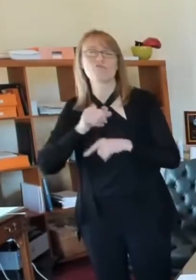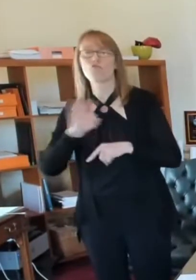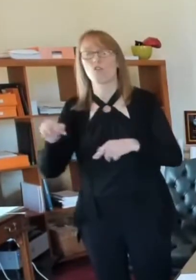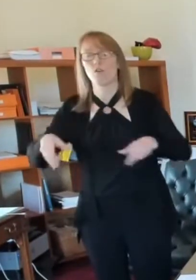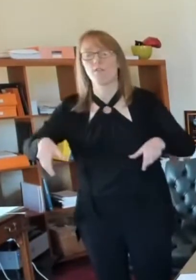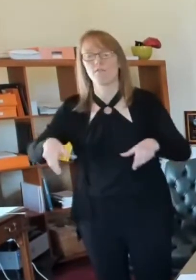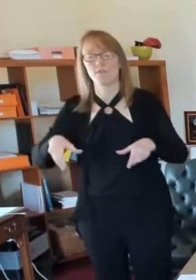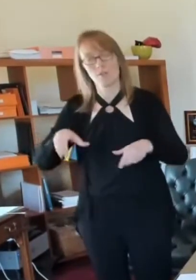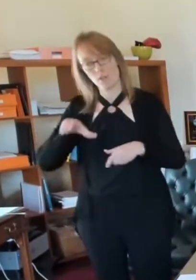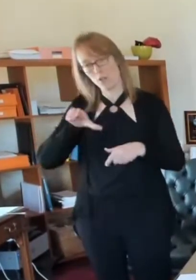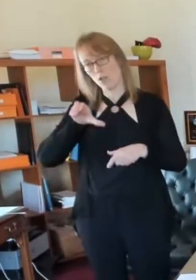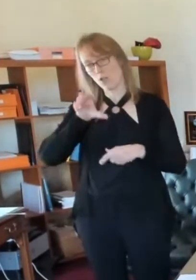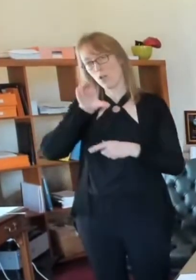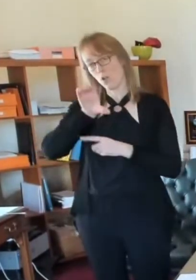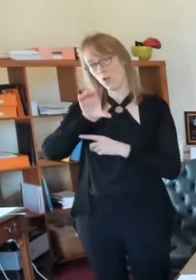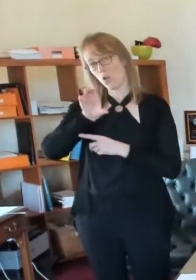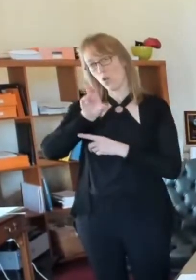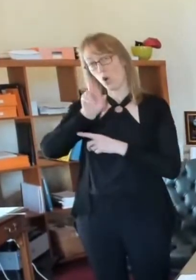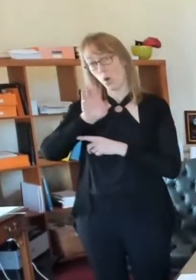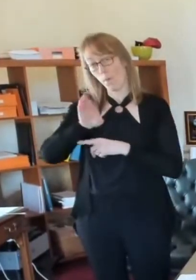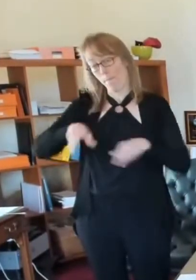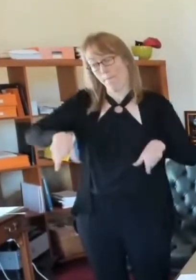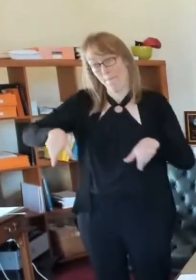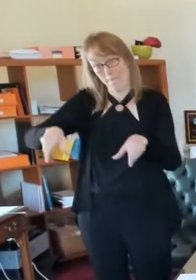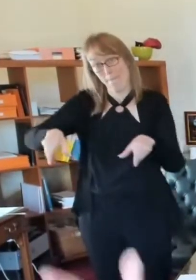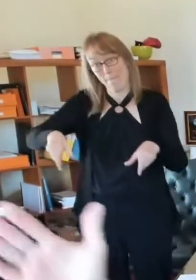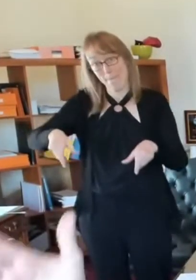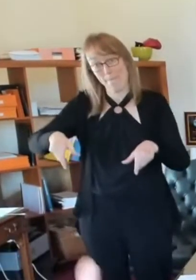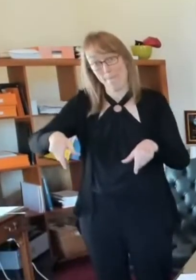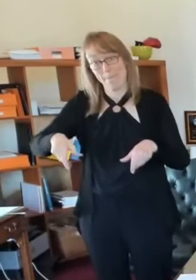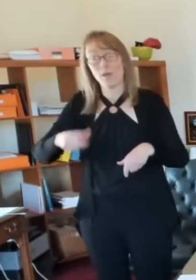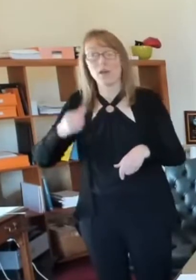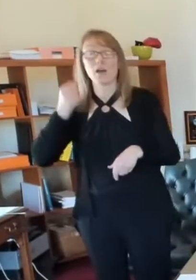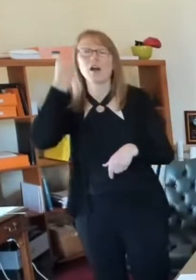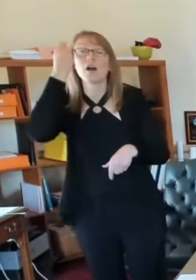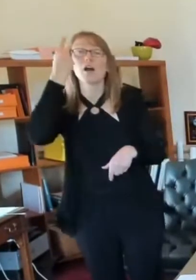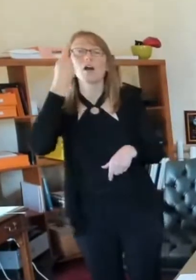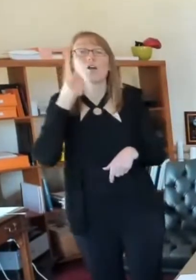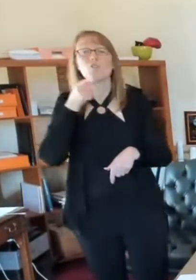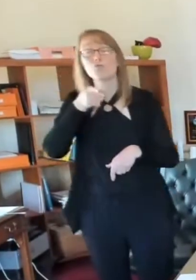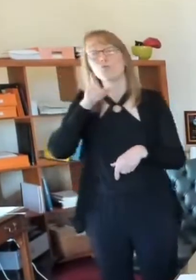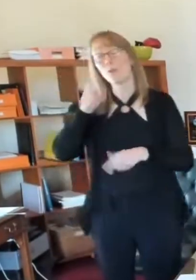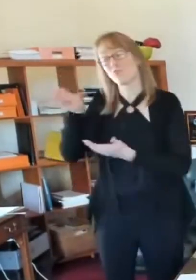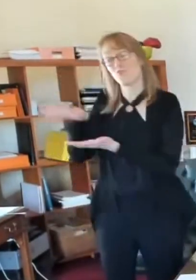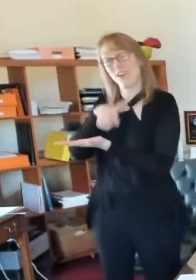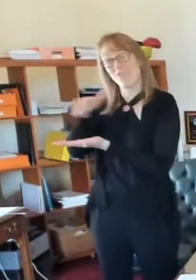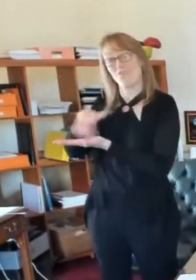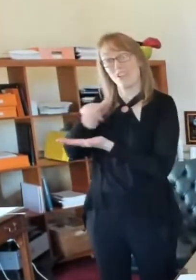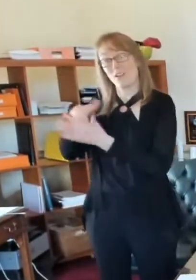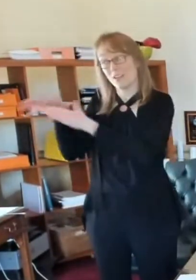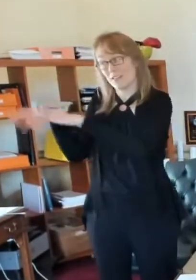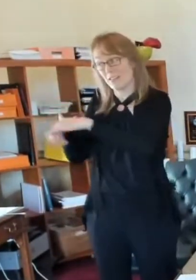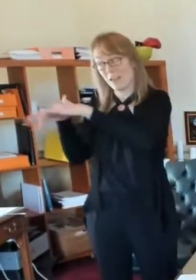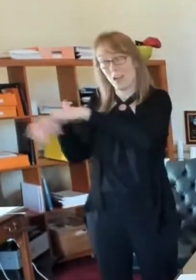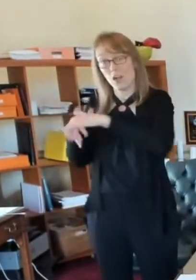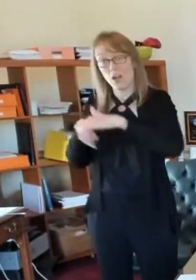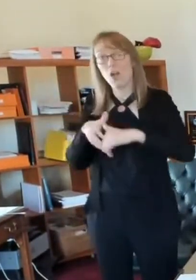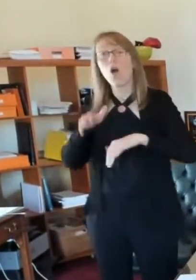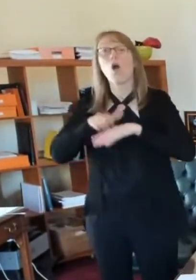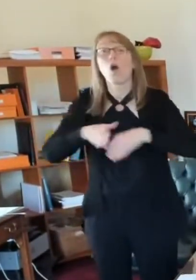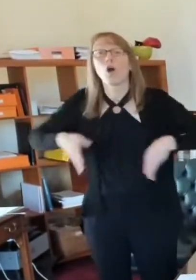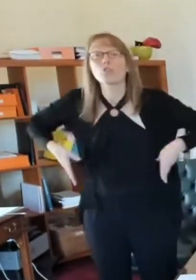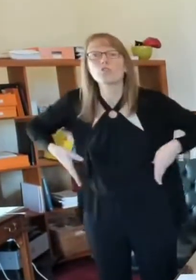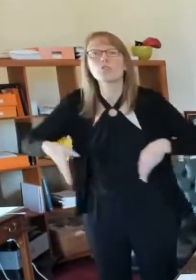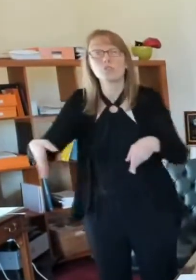almost every street. But to do that, you got to have your leaves raked out into the street, not on the grass, not on the